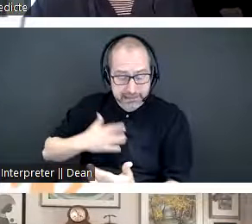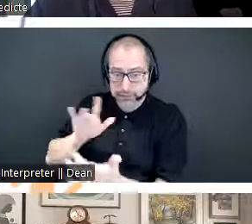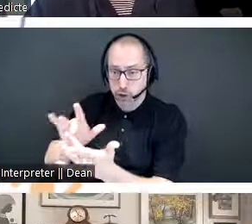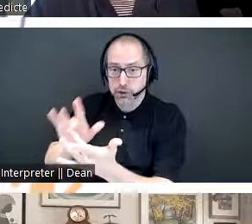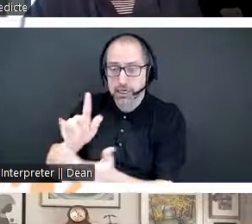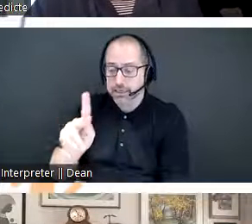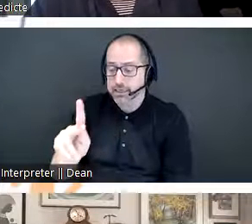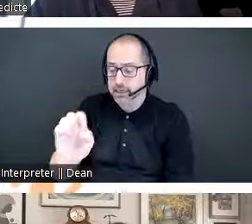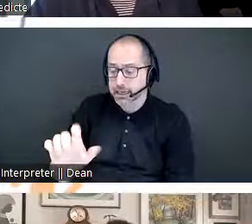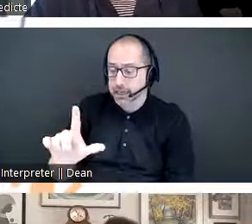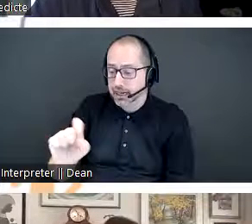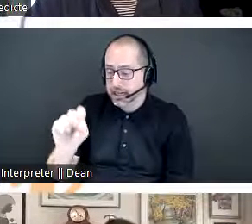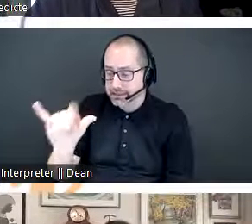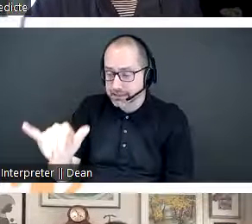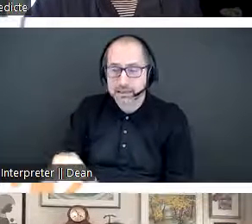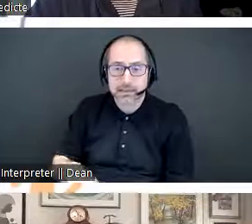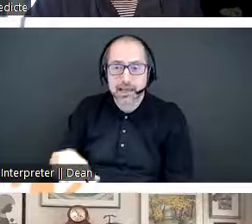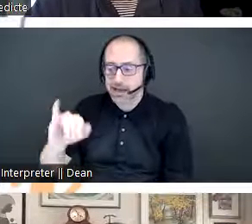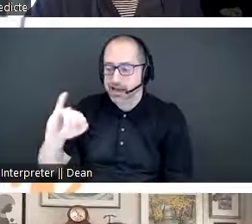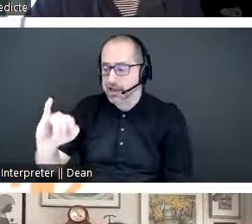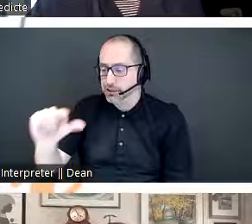Kelsey, at